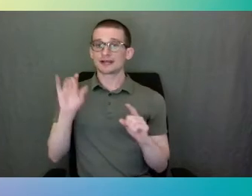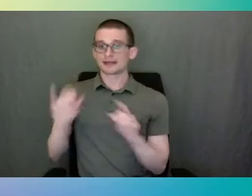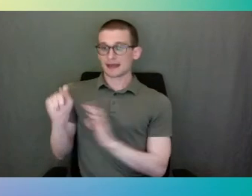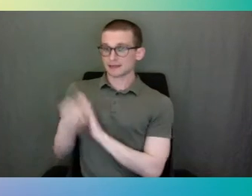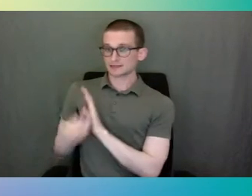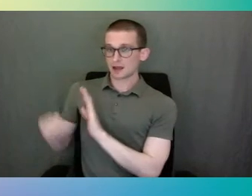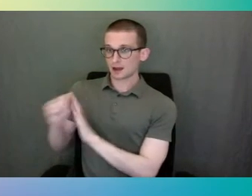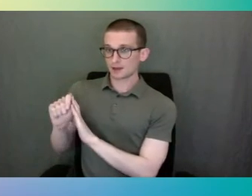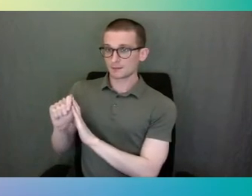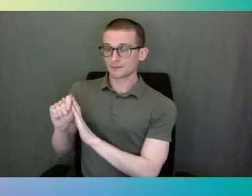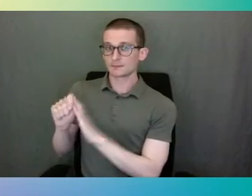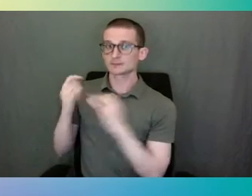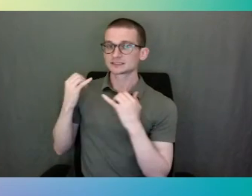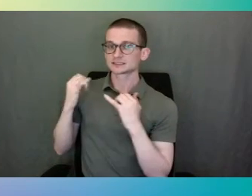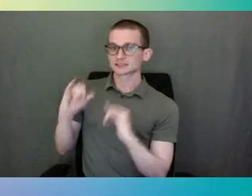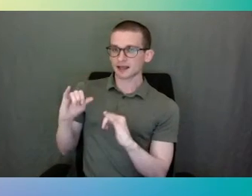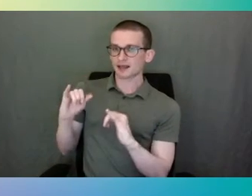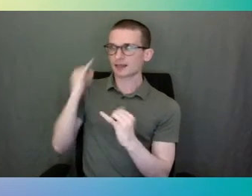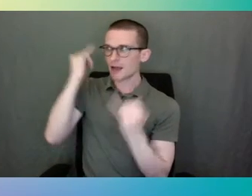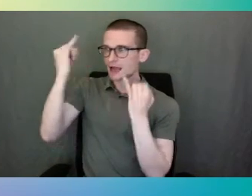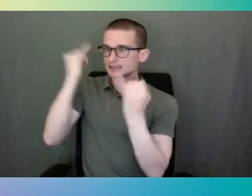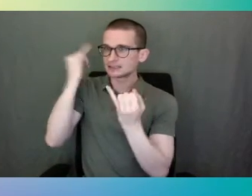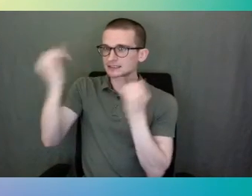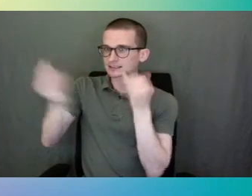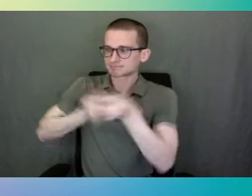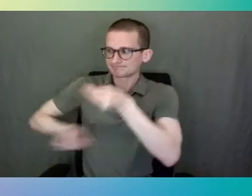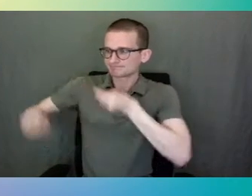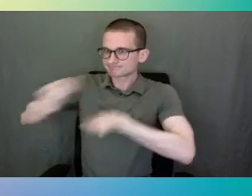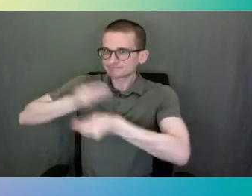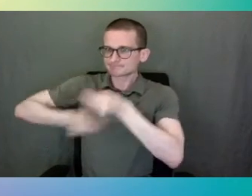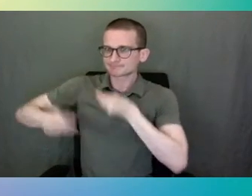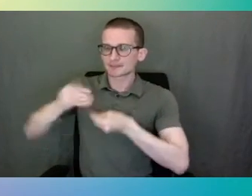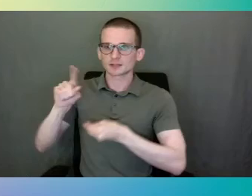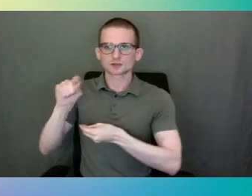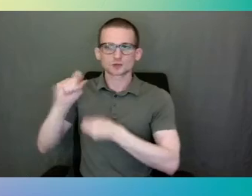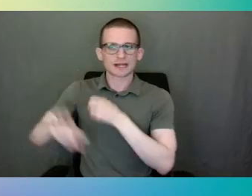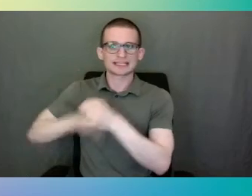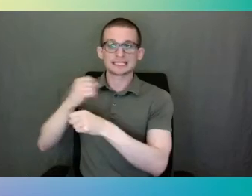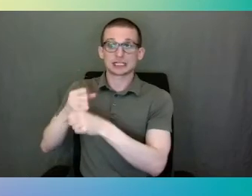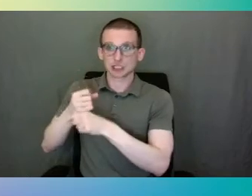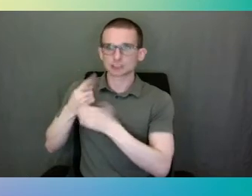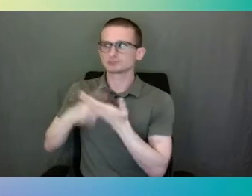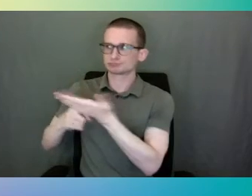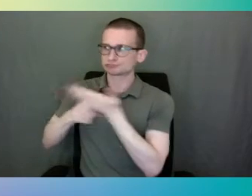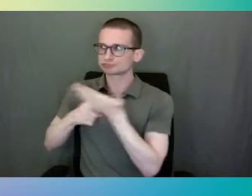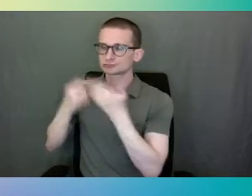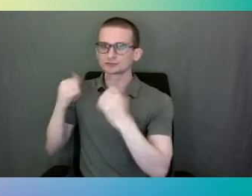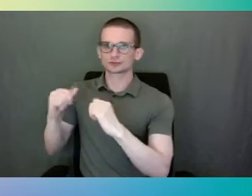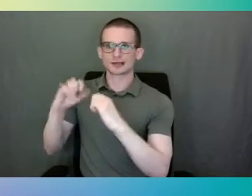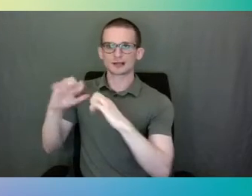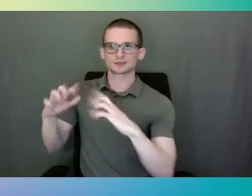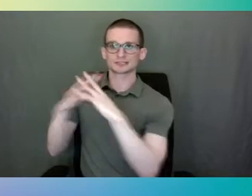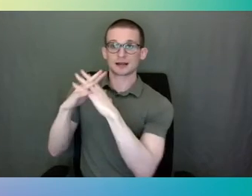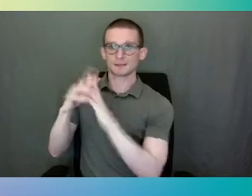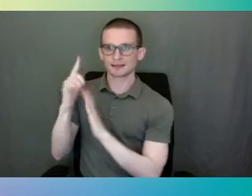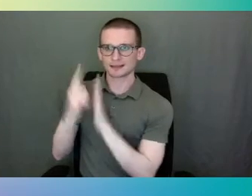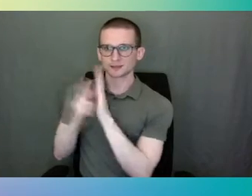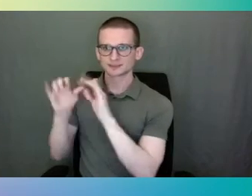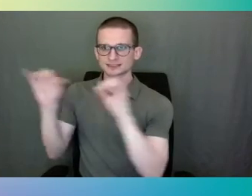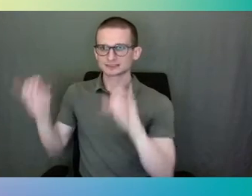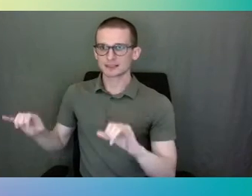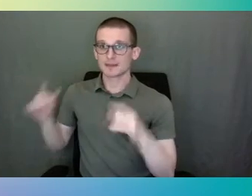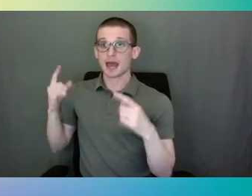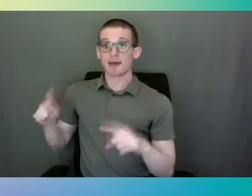still this exchange. As the 20 years are going on and they're trying to figure out the legal system, there's an exchange of ideas, which